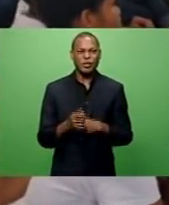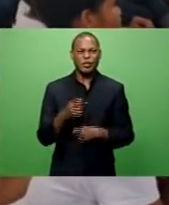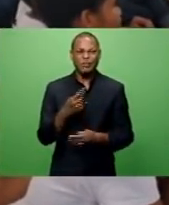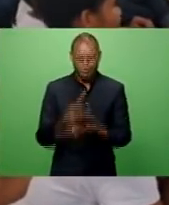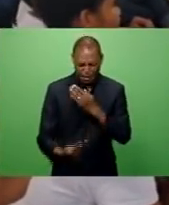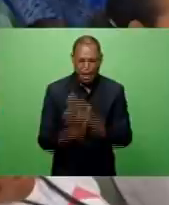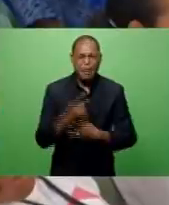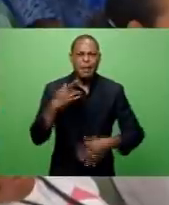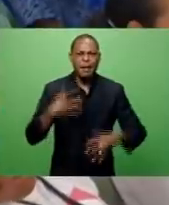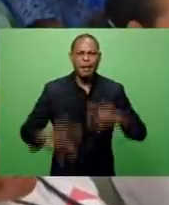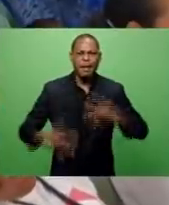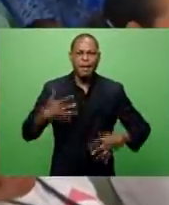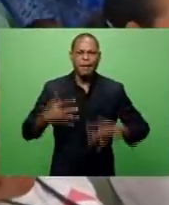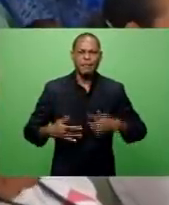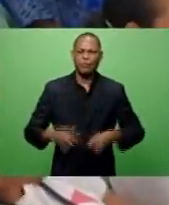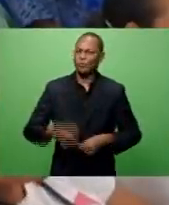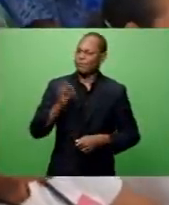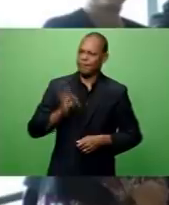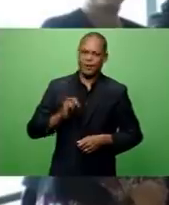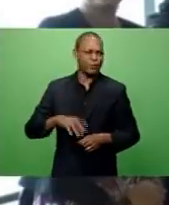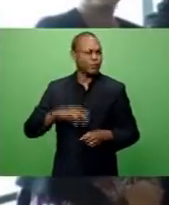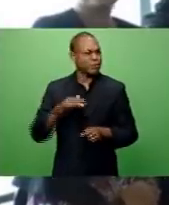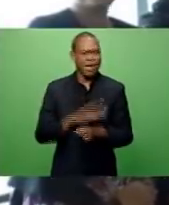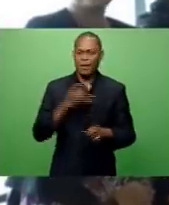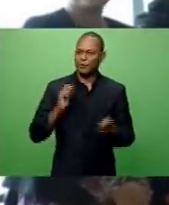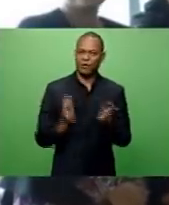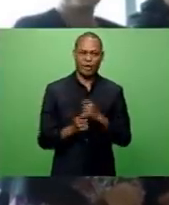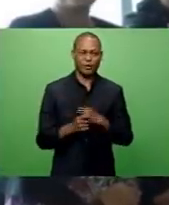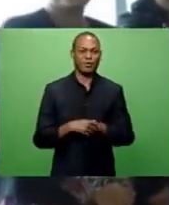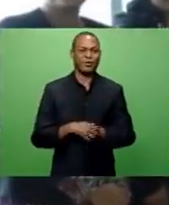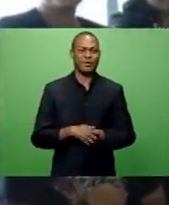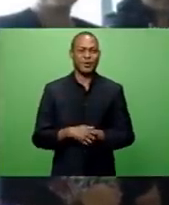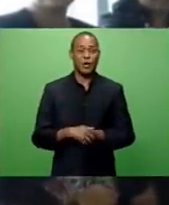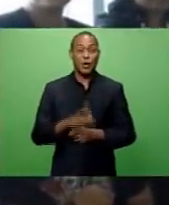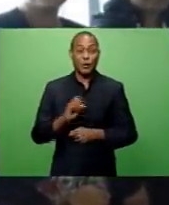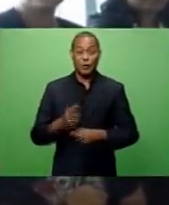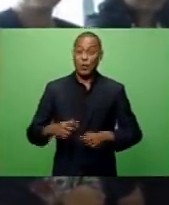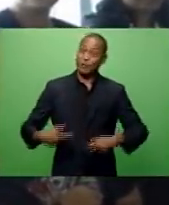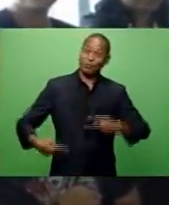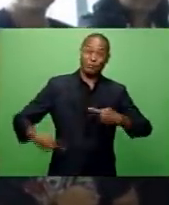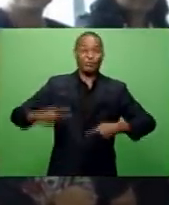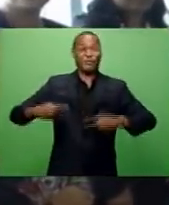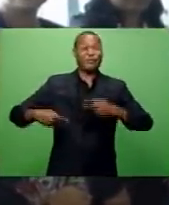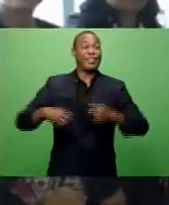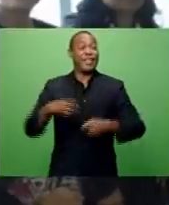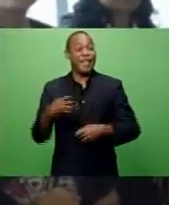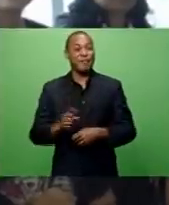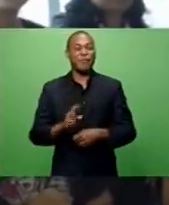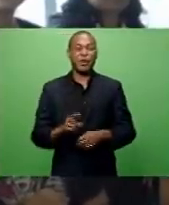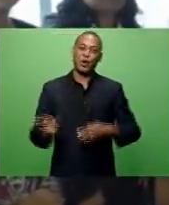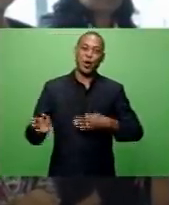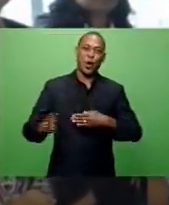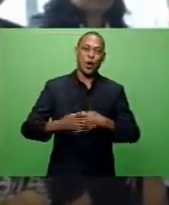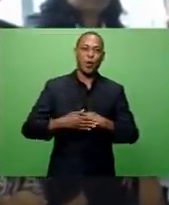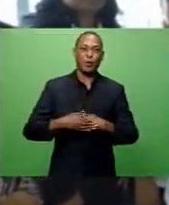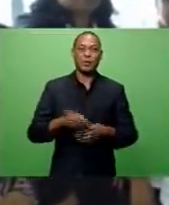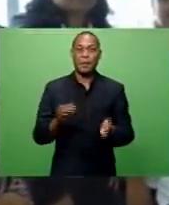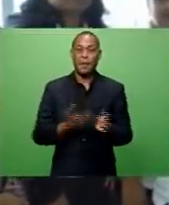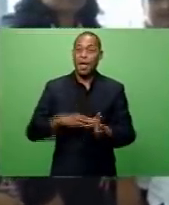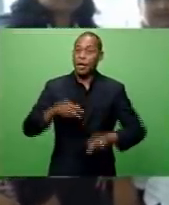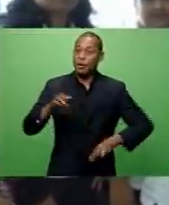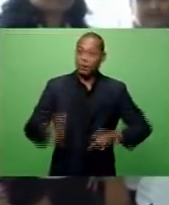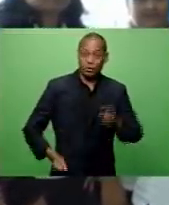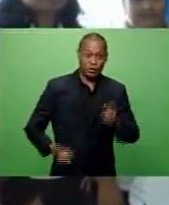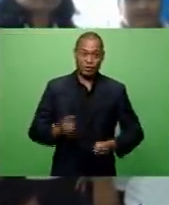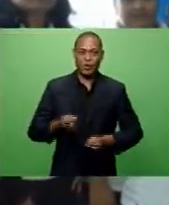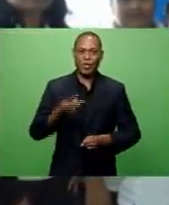and we have to make that change. The Space Camp competition is now open and applications will close on March 31st. It's open to